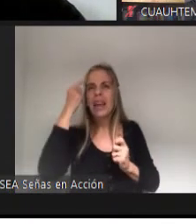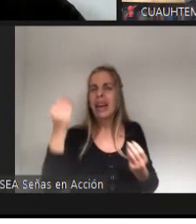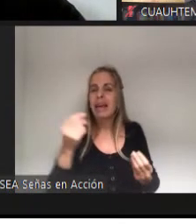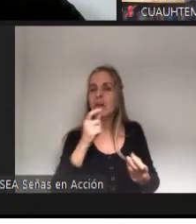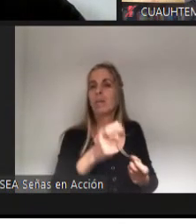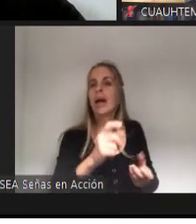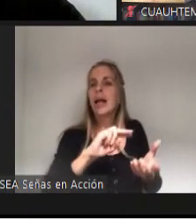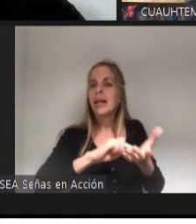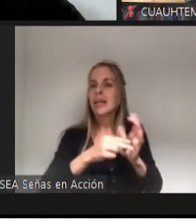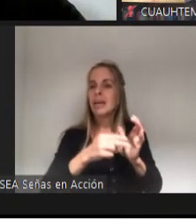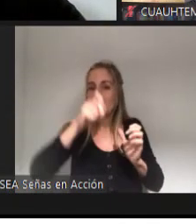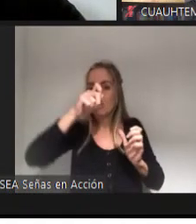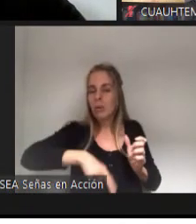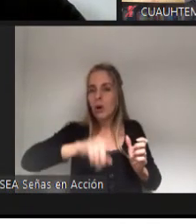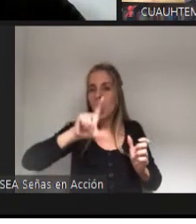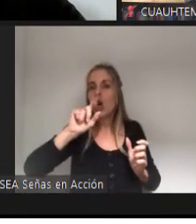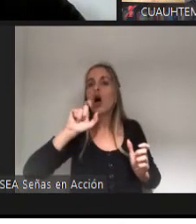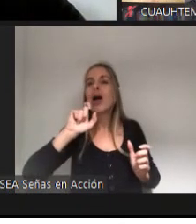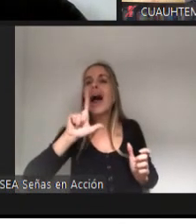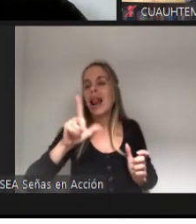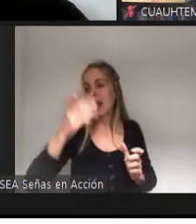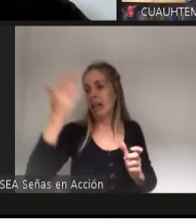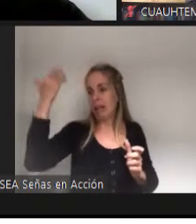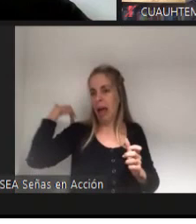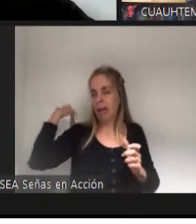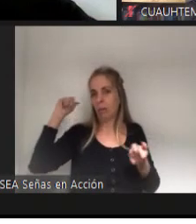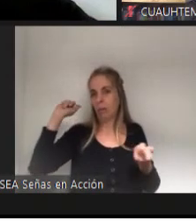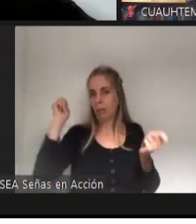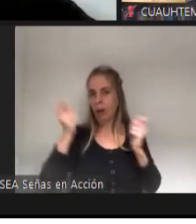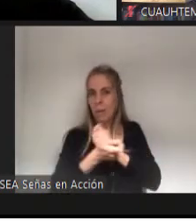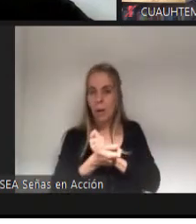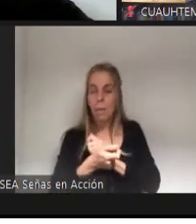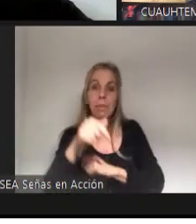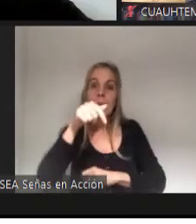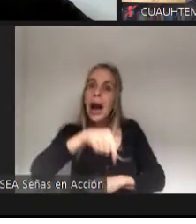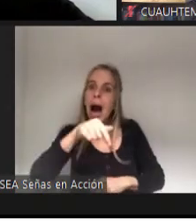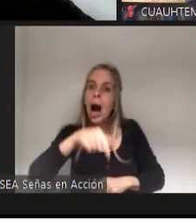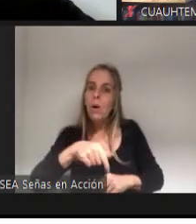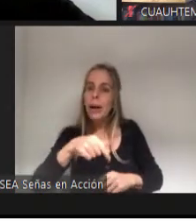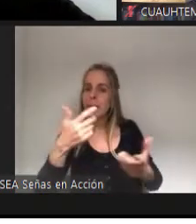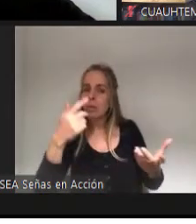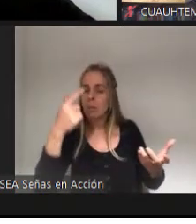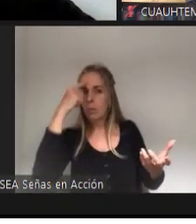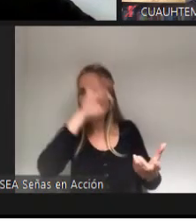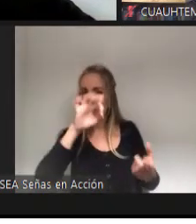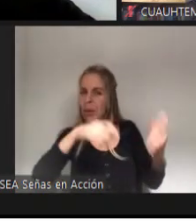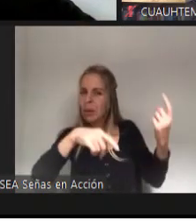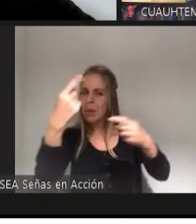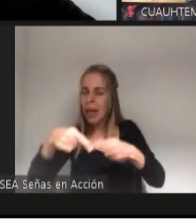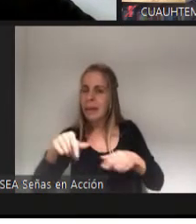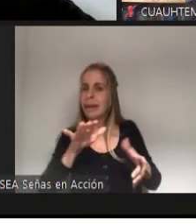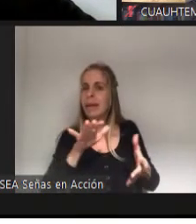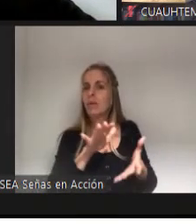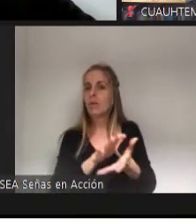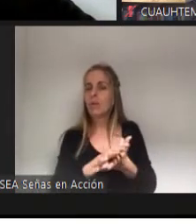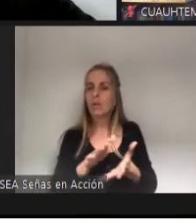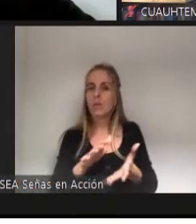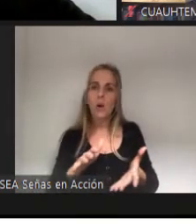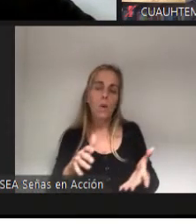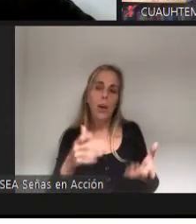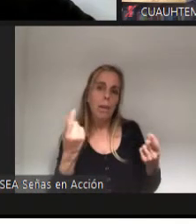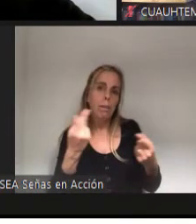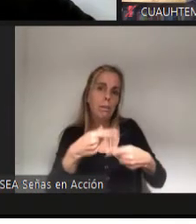upgrade the local concept, the one that we used to talk about 20 years ago. Lots of discussions are happening right